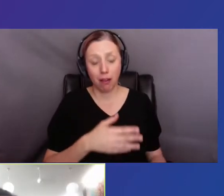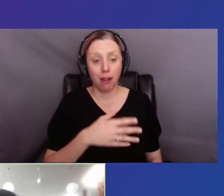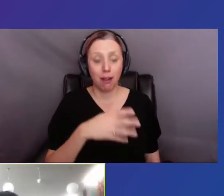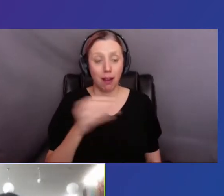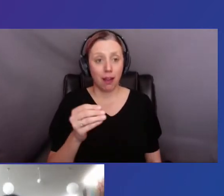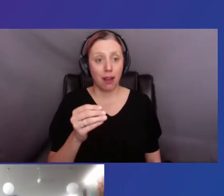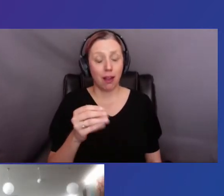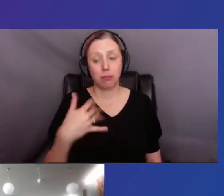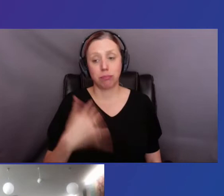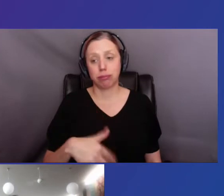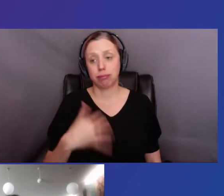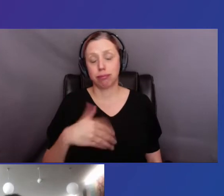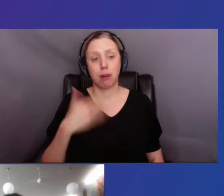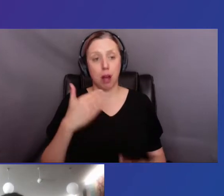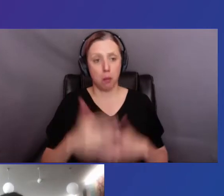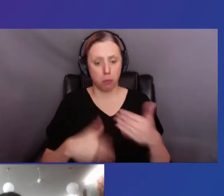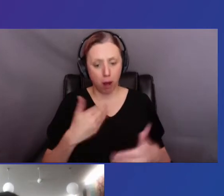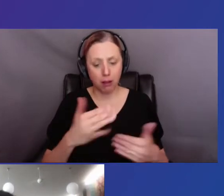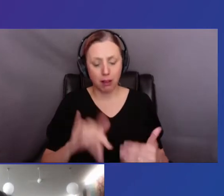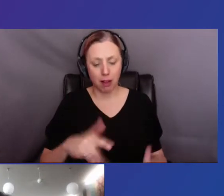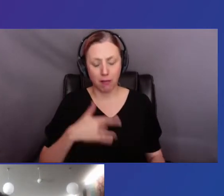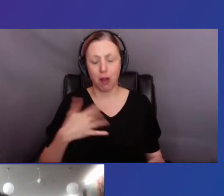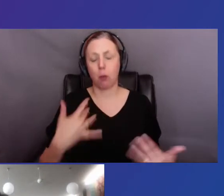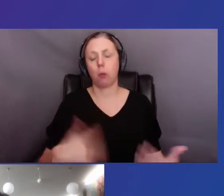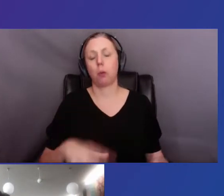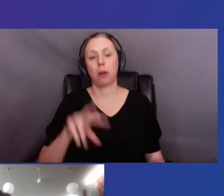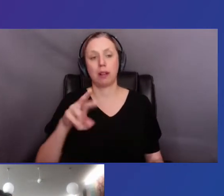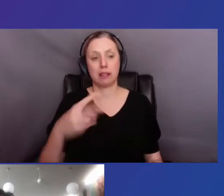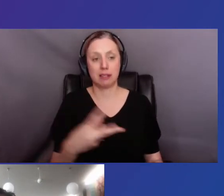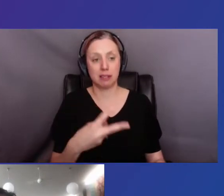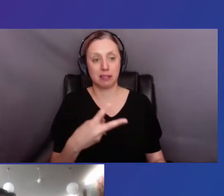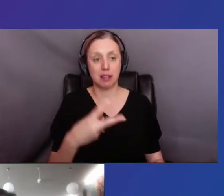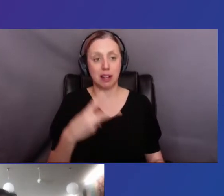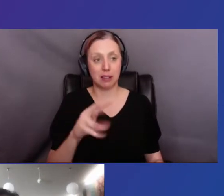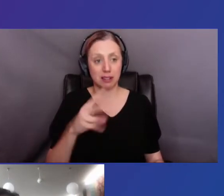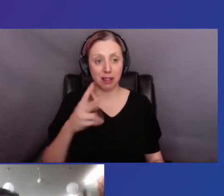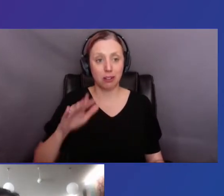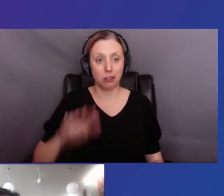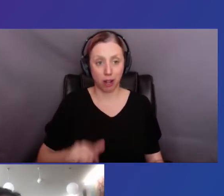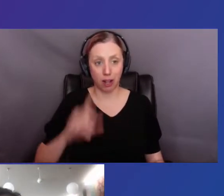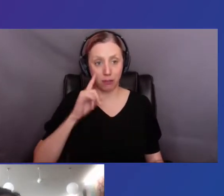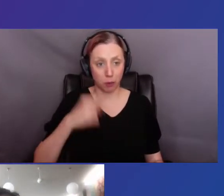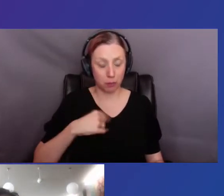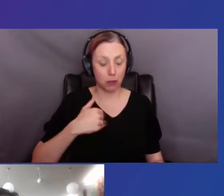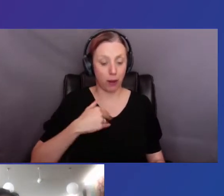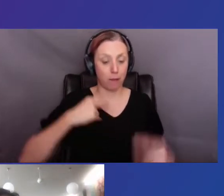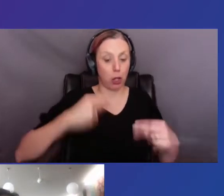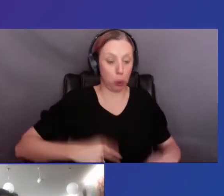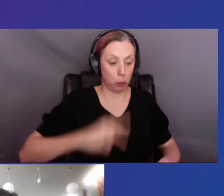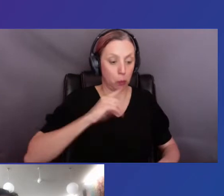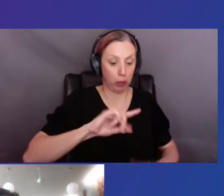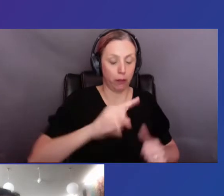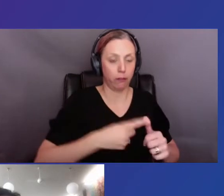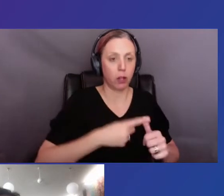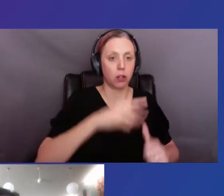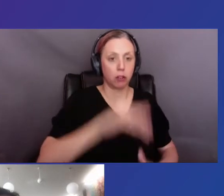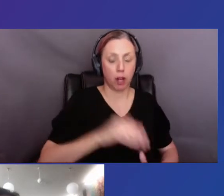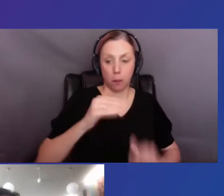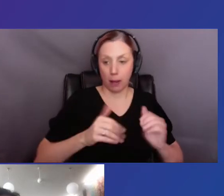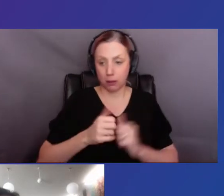a process. Did feel like having a second child to me to have my first child, to balance it with my art